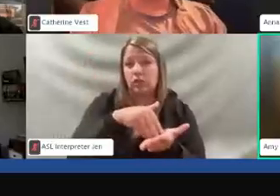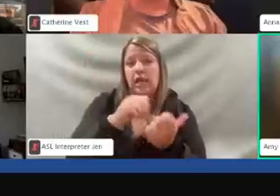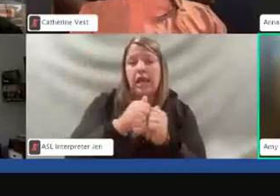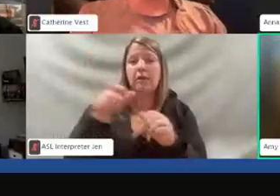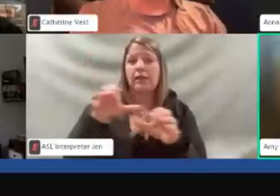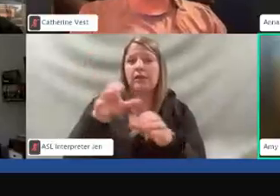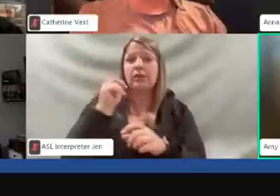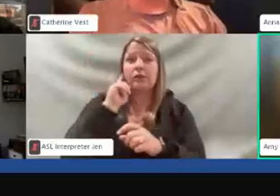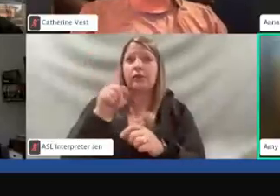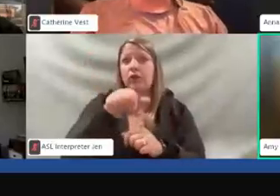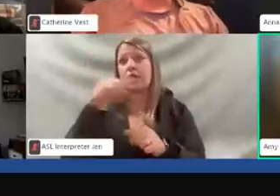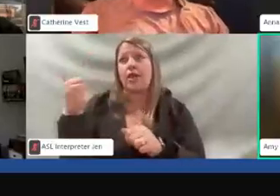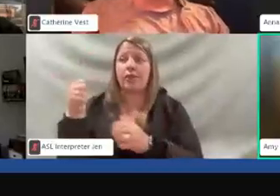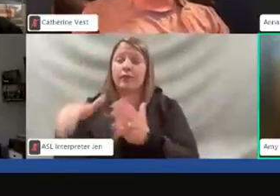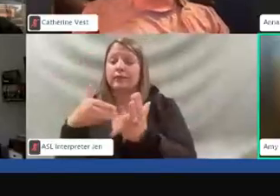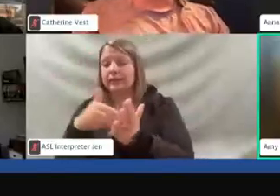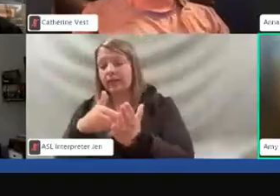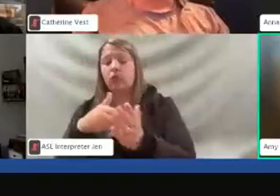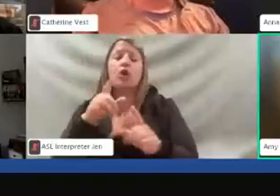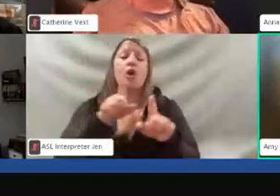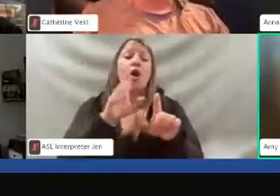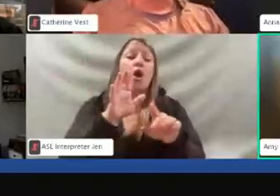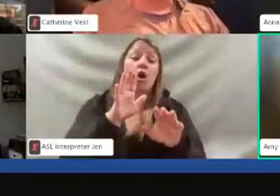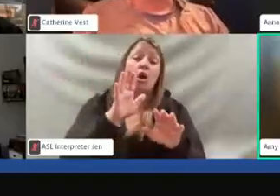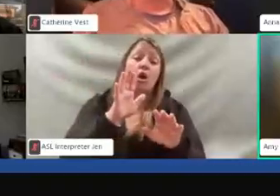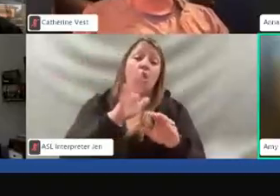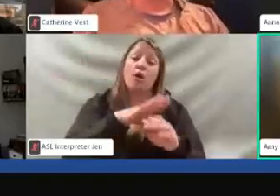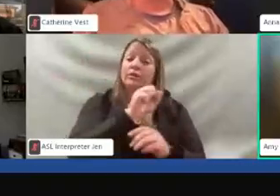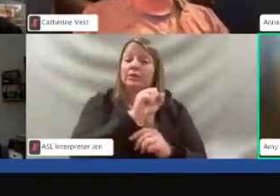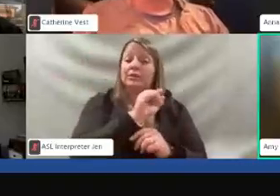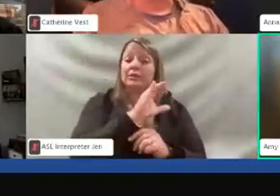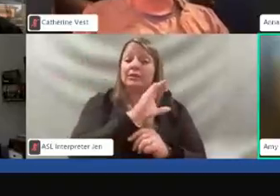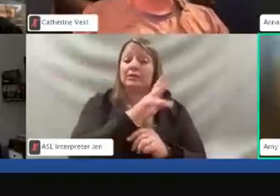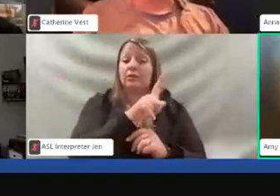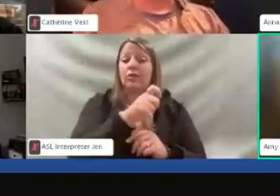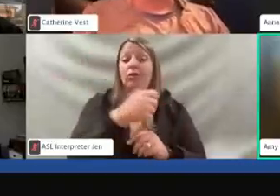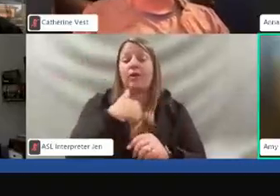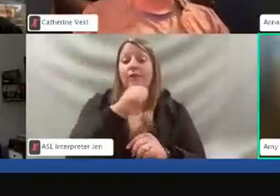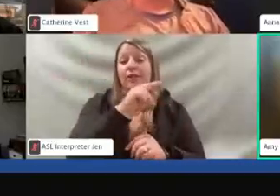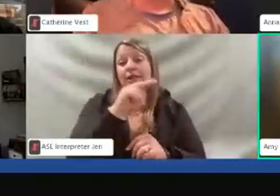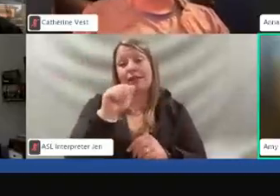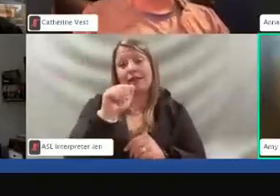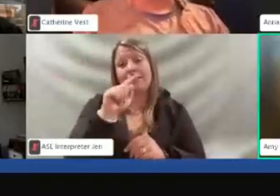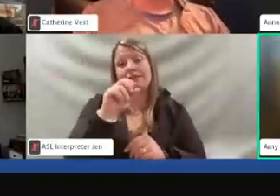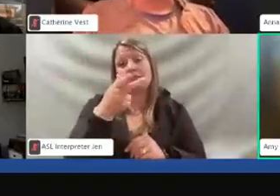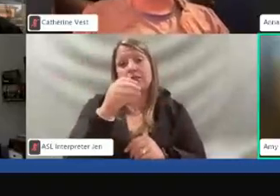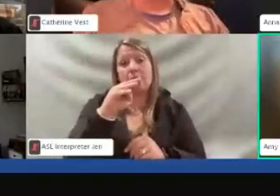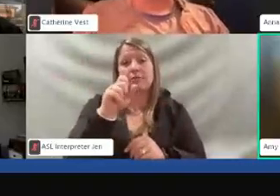differ from some other centers. And on behalf of SICL, we have Anna